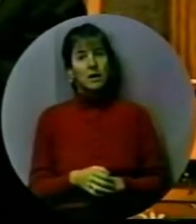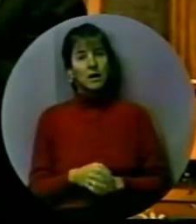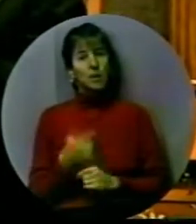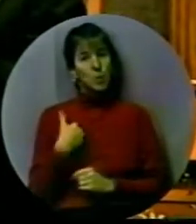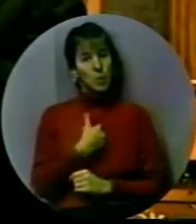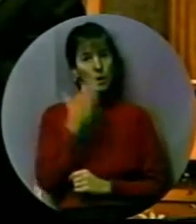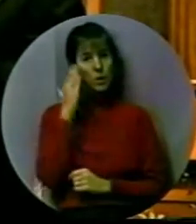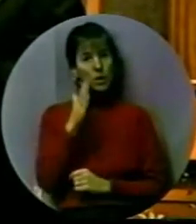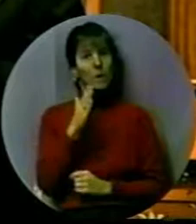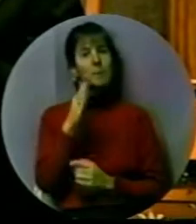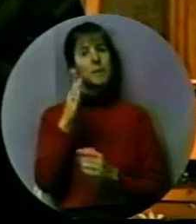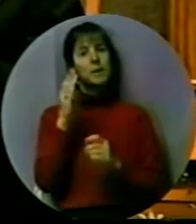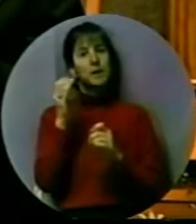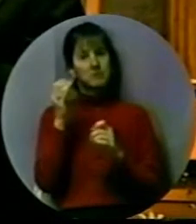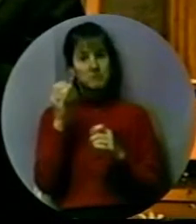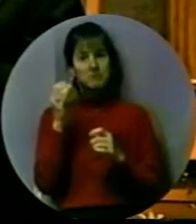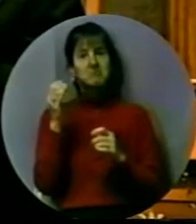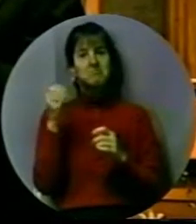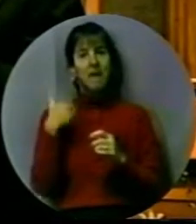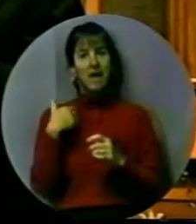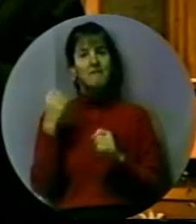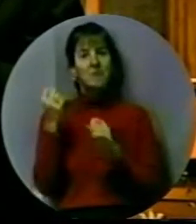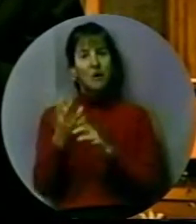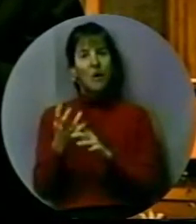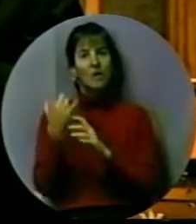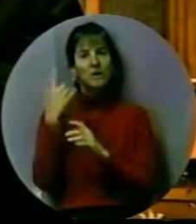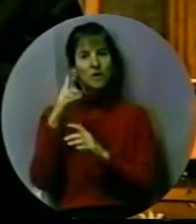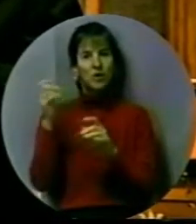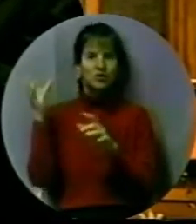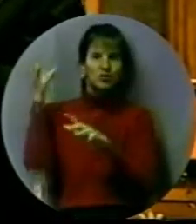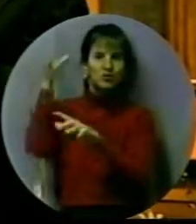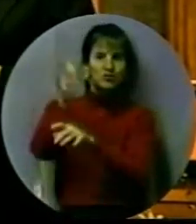We will be caused to triumph.